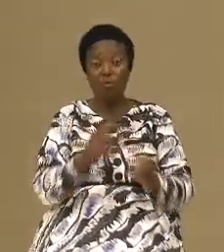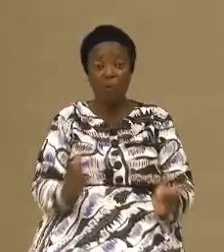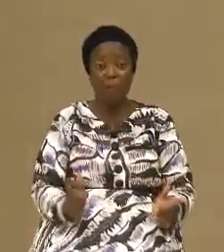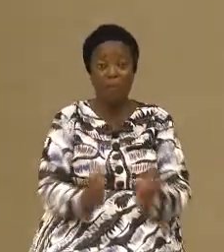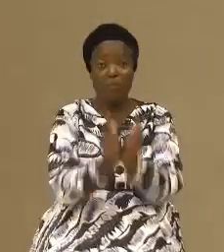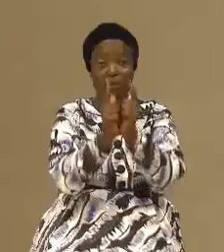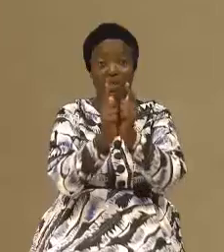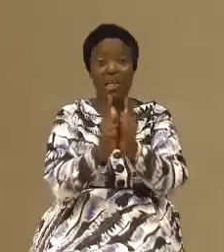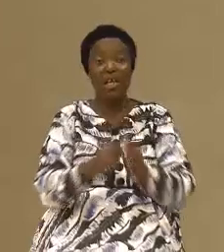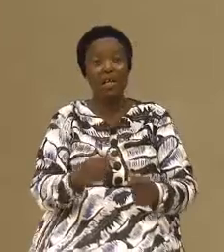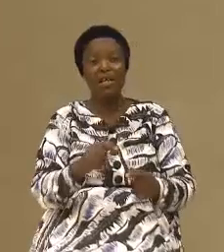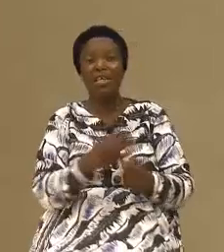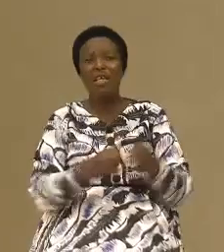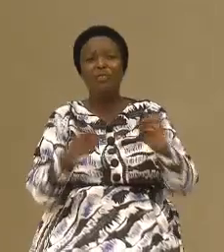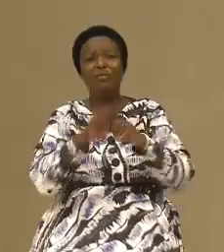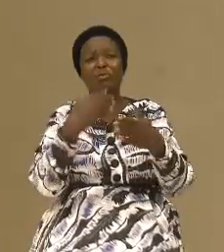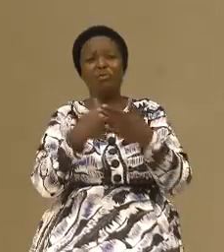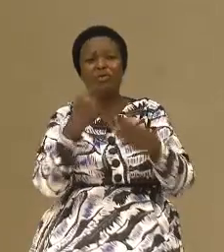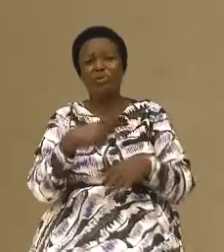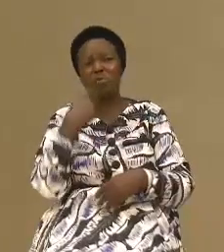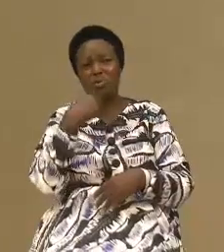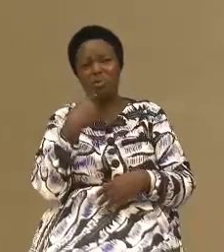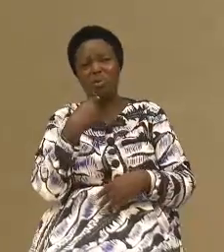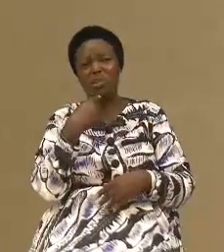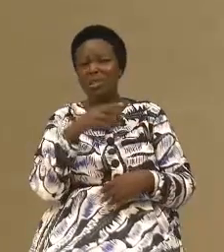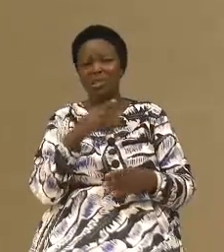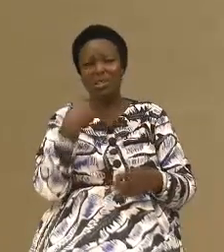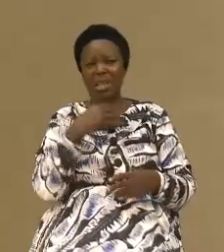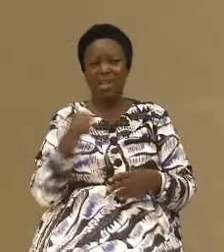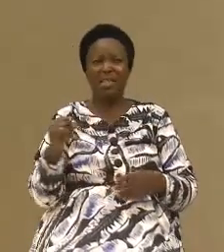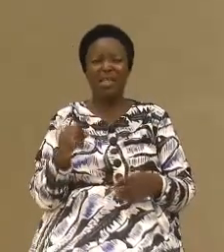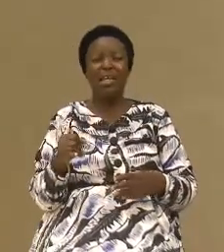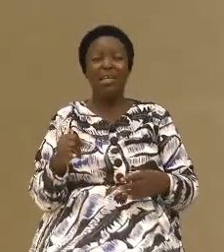you speak, they will know you got